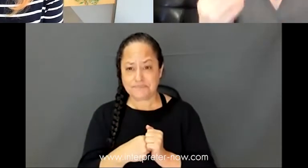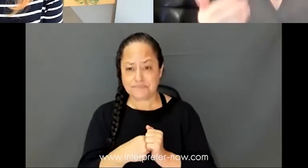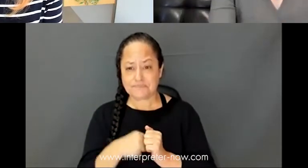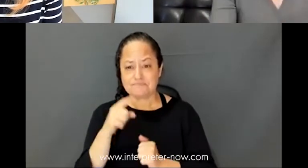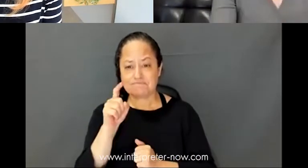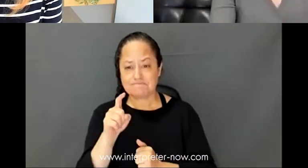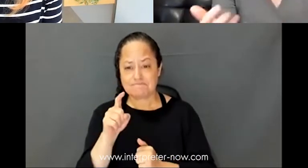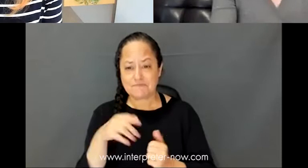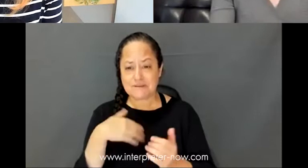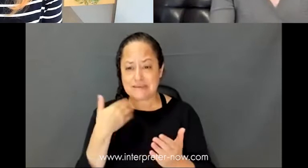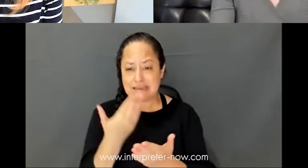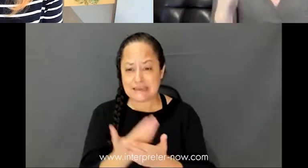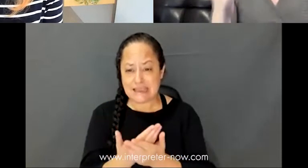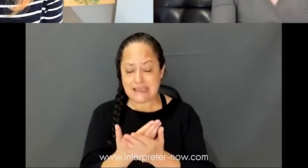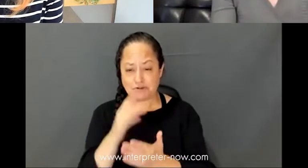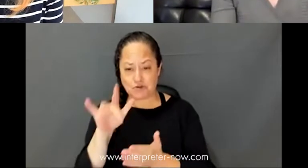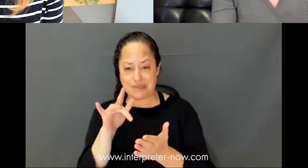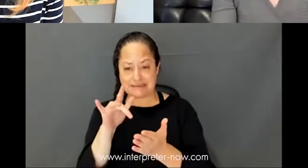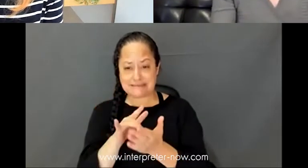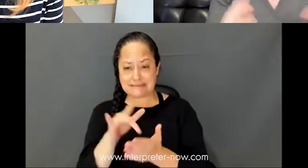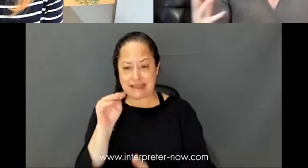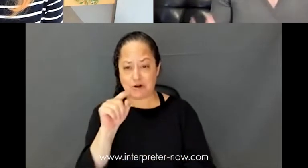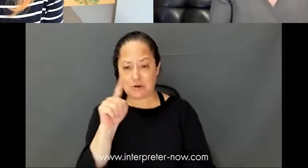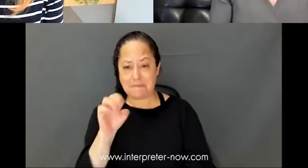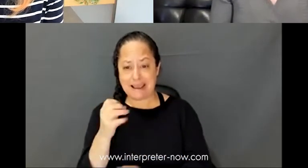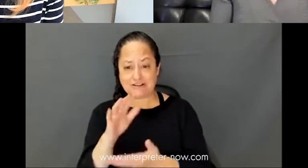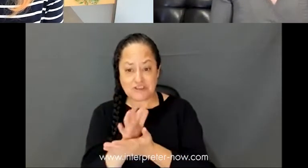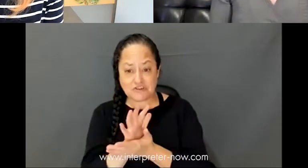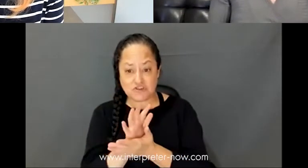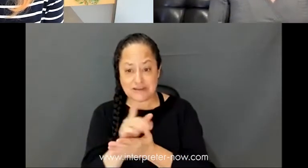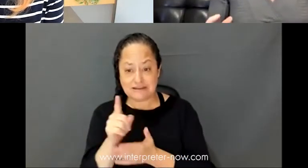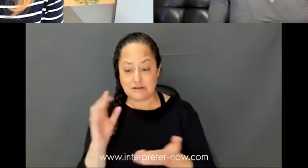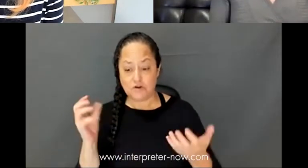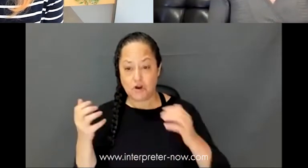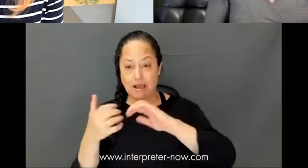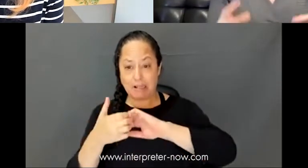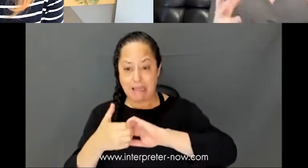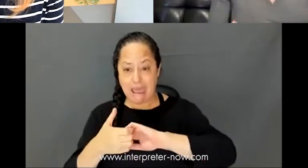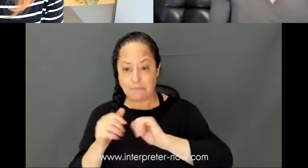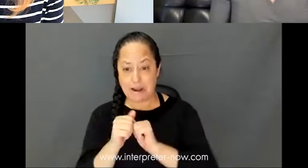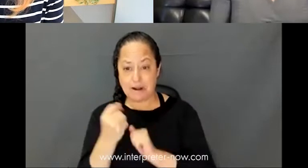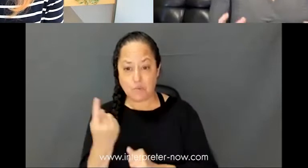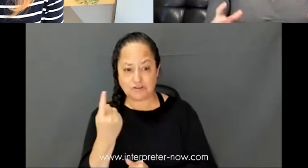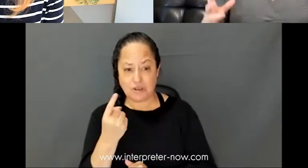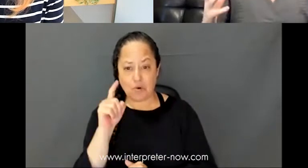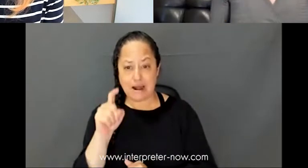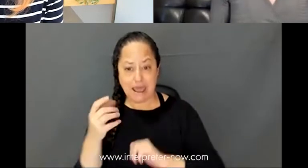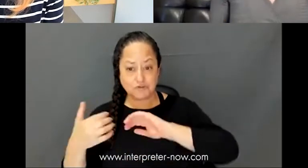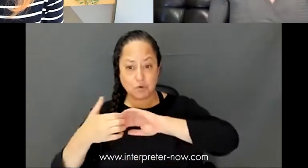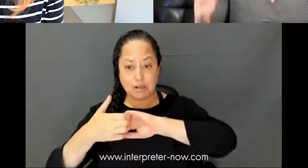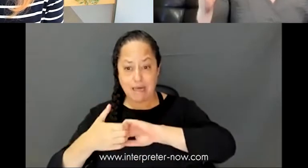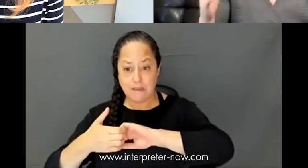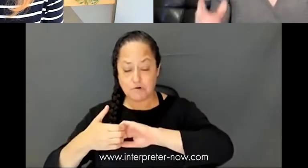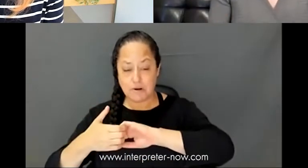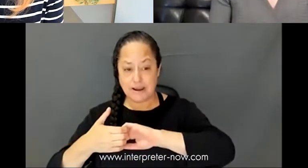get all the way to the center of the maze. You've got to get the cheese. If you're collaborating with someone, not only do you have to collaborate with them, that